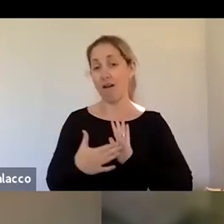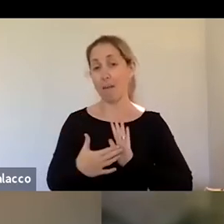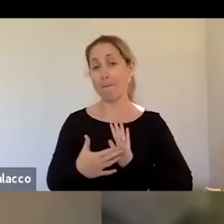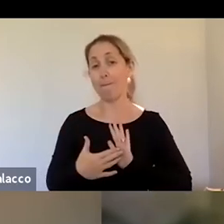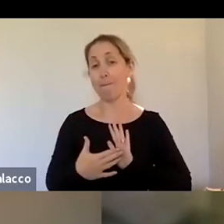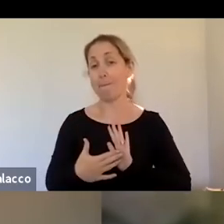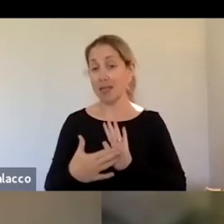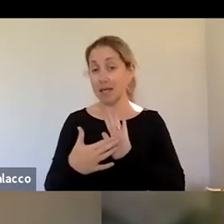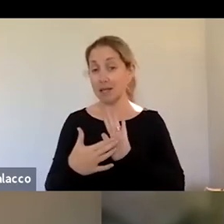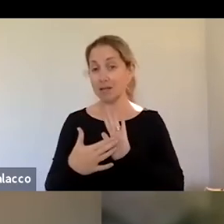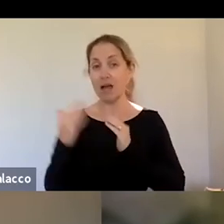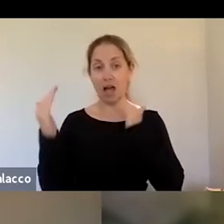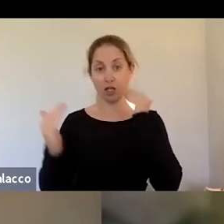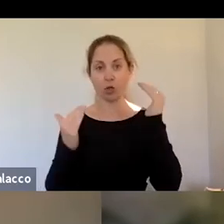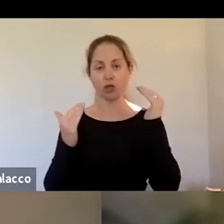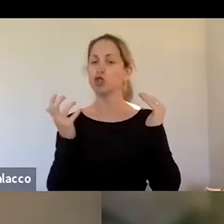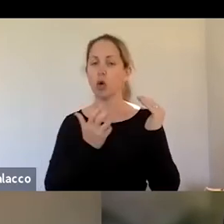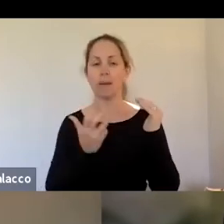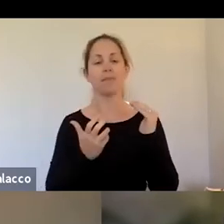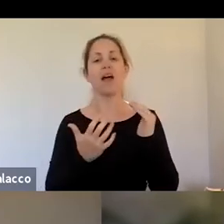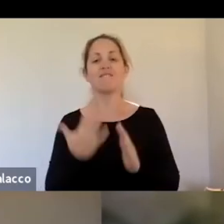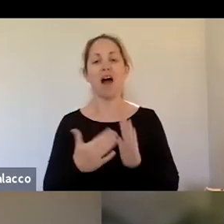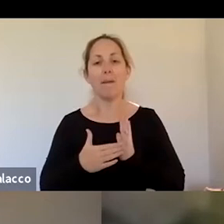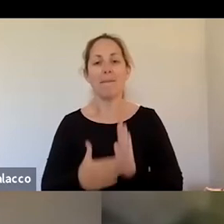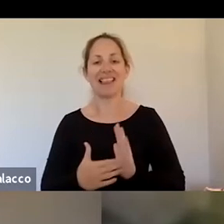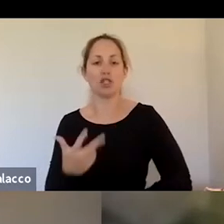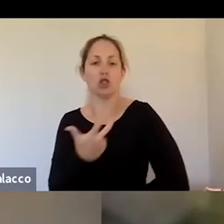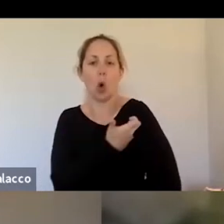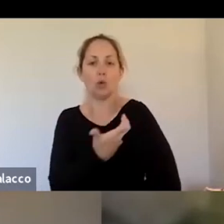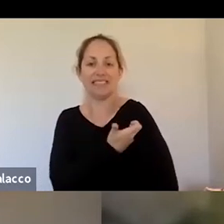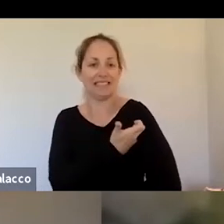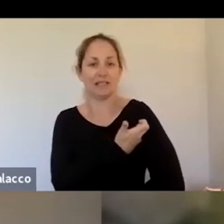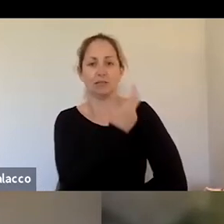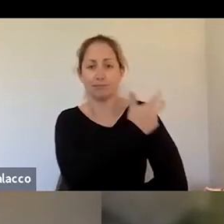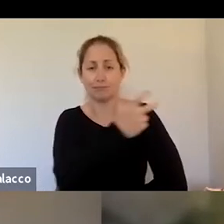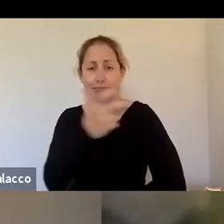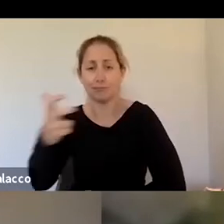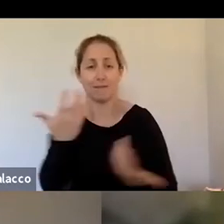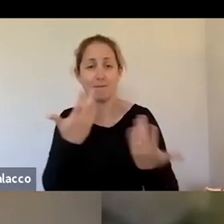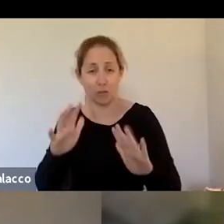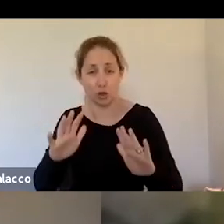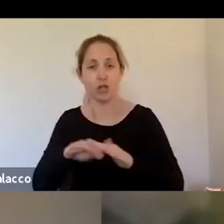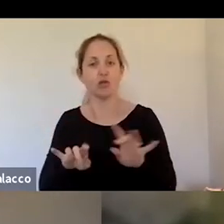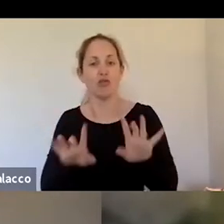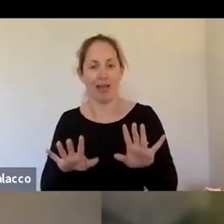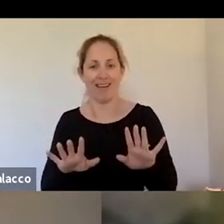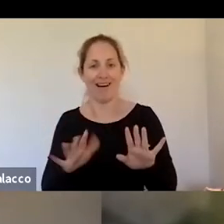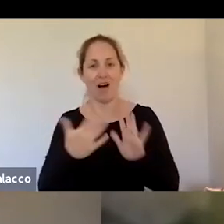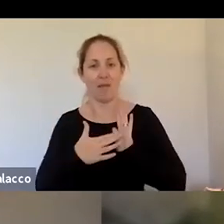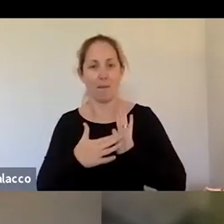adults, 5 million doses have been given in Australia. So we're kind of